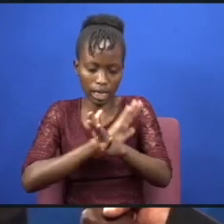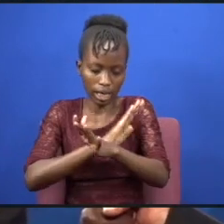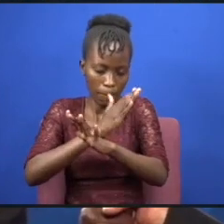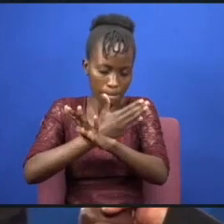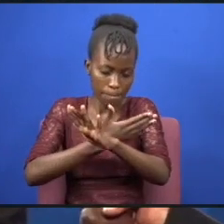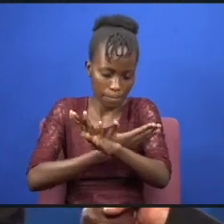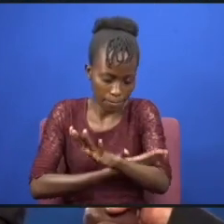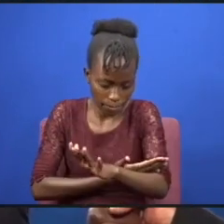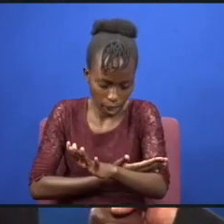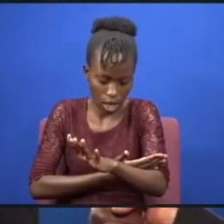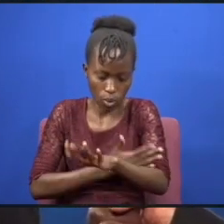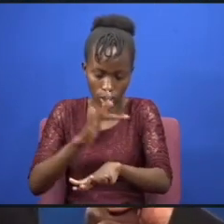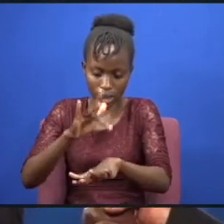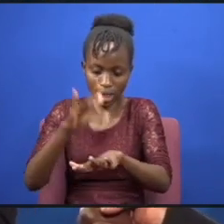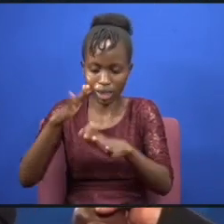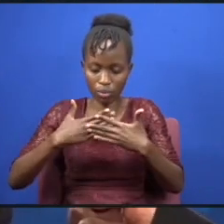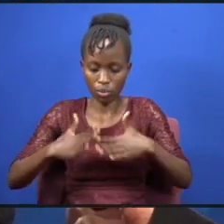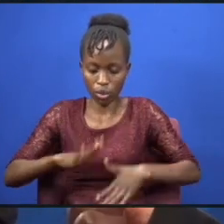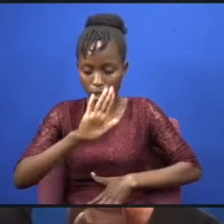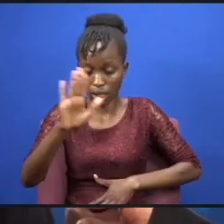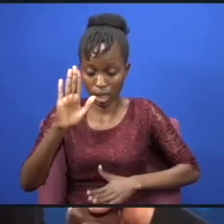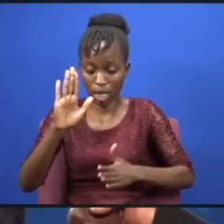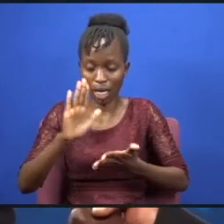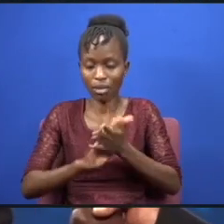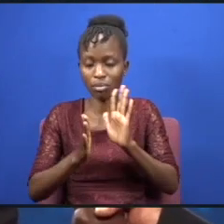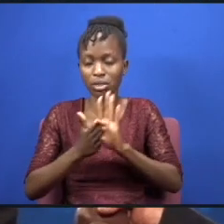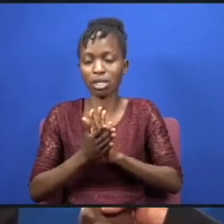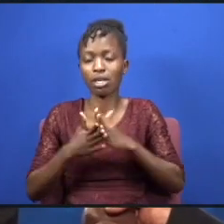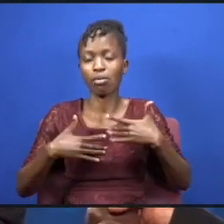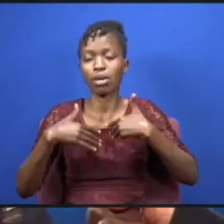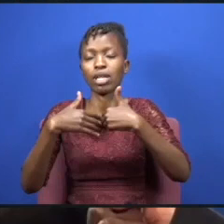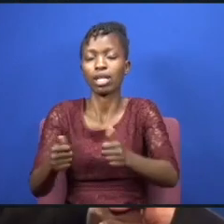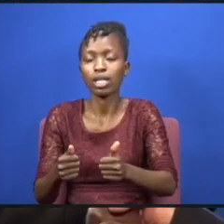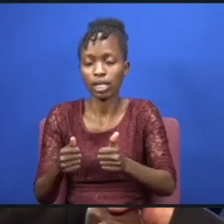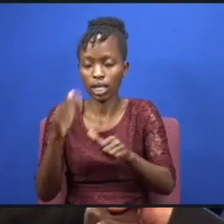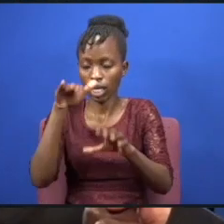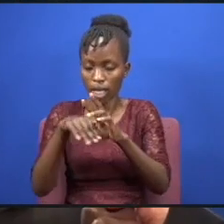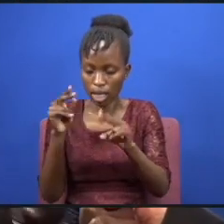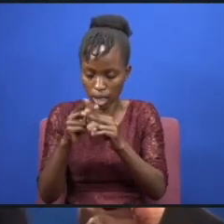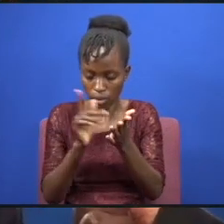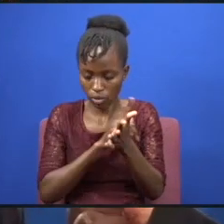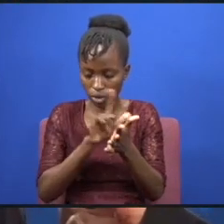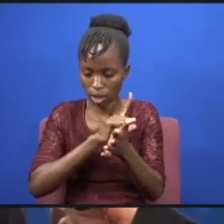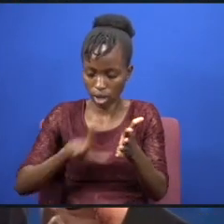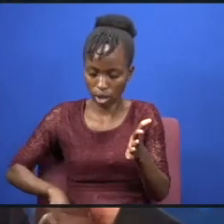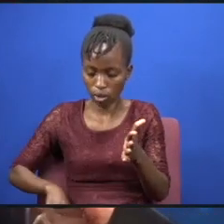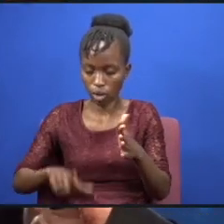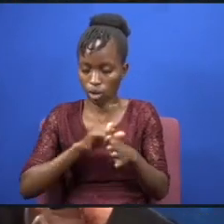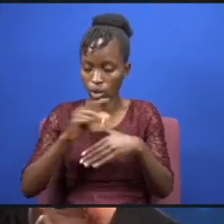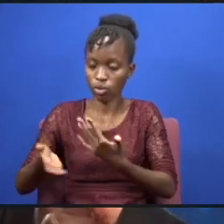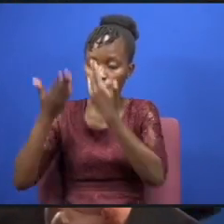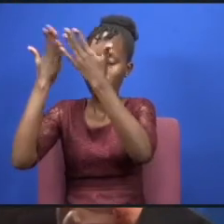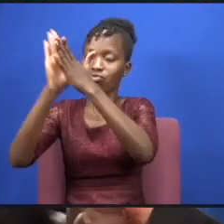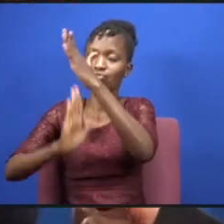applied into their body, and may they be made whole in the name of the Lord. So, Lord, would you receive our highest